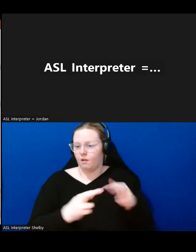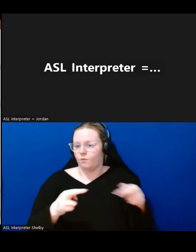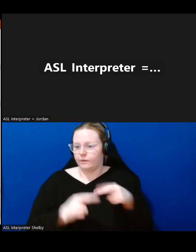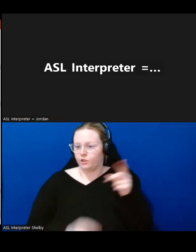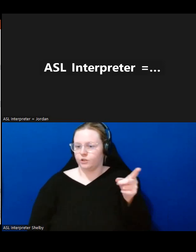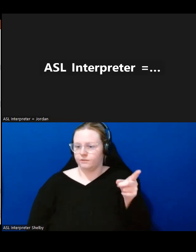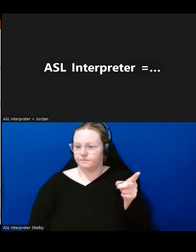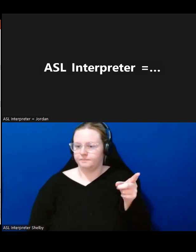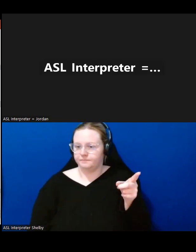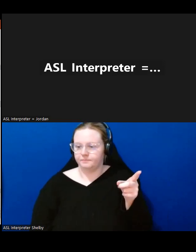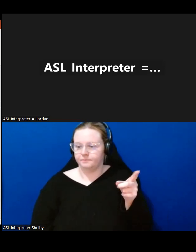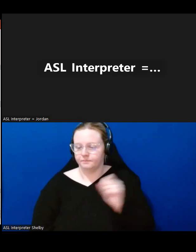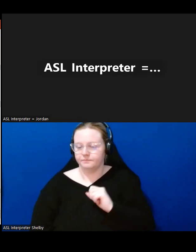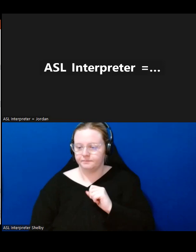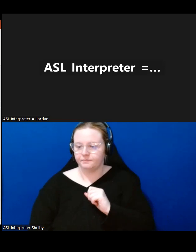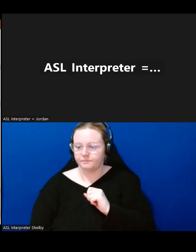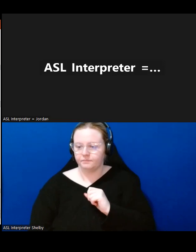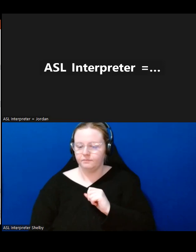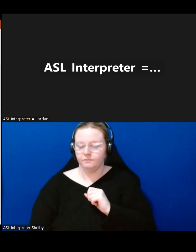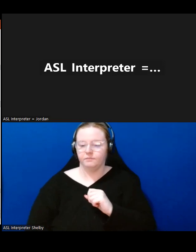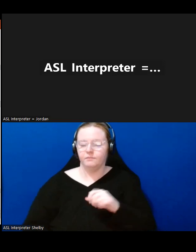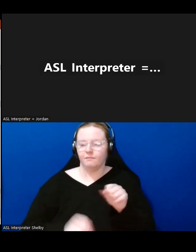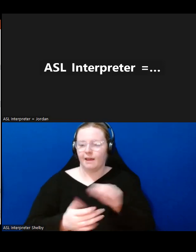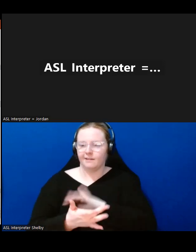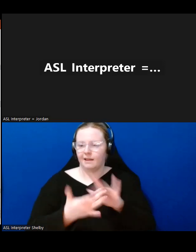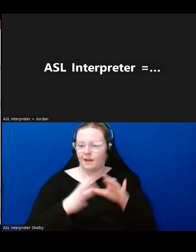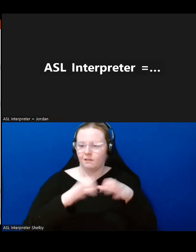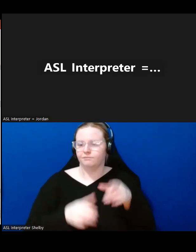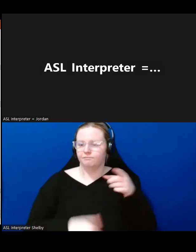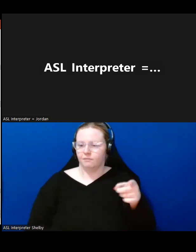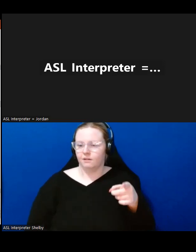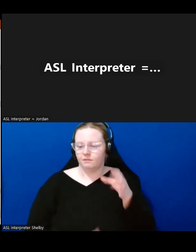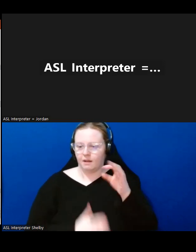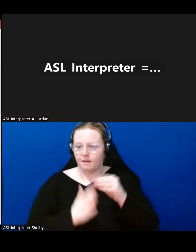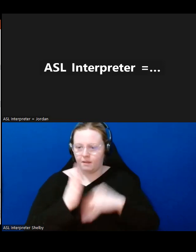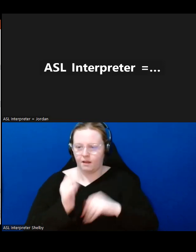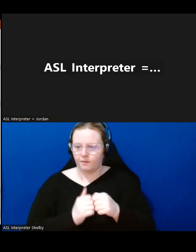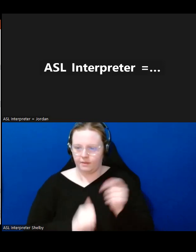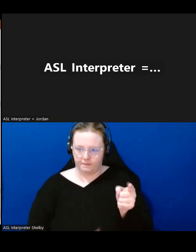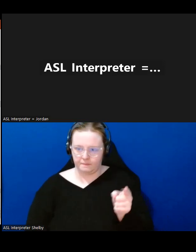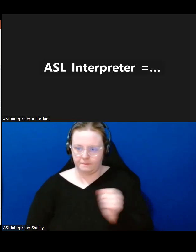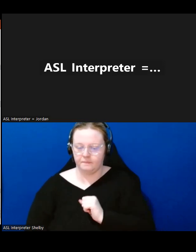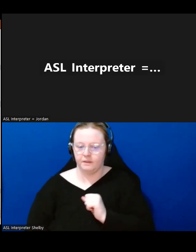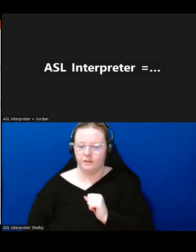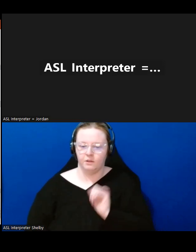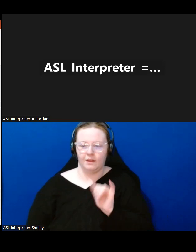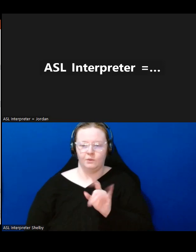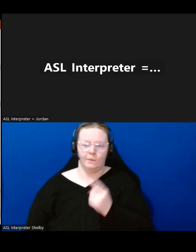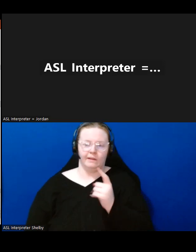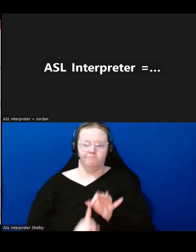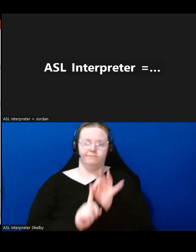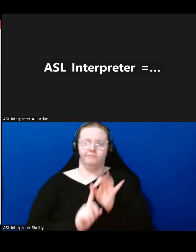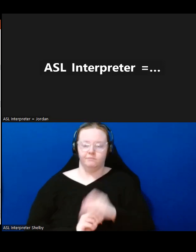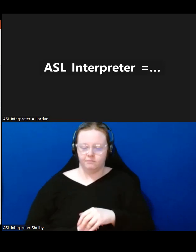to the coalition that's associated with that region. So that would sort of be the exception there with that.